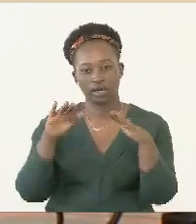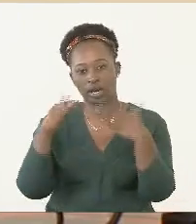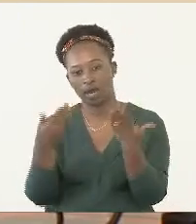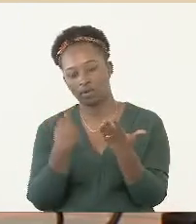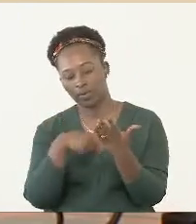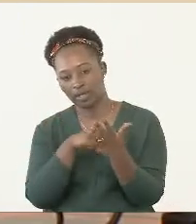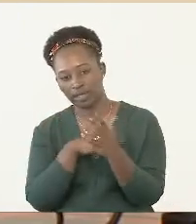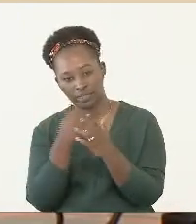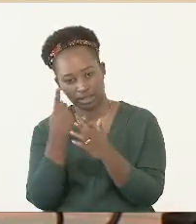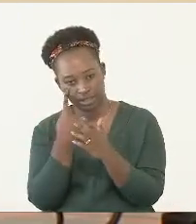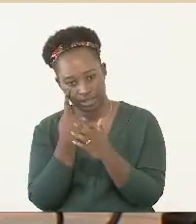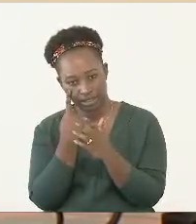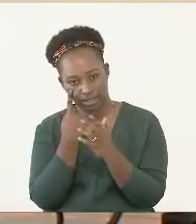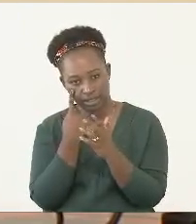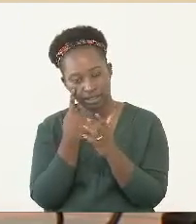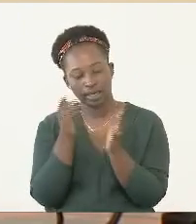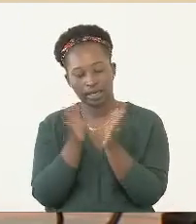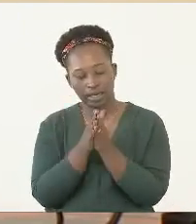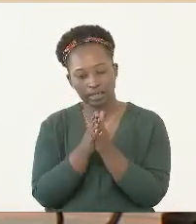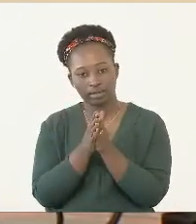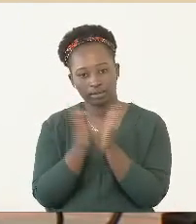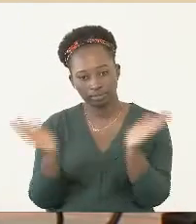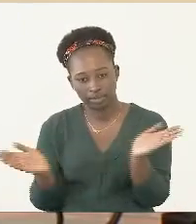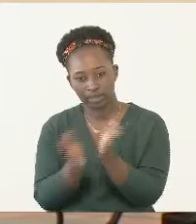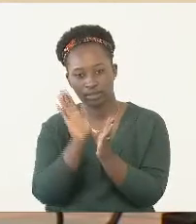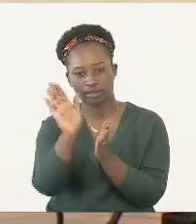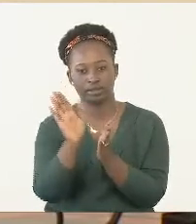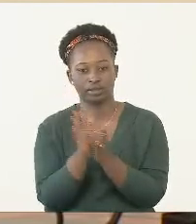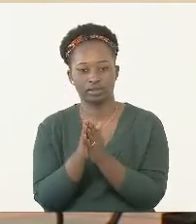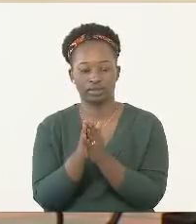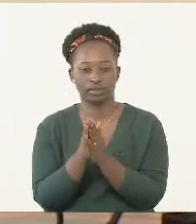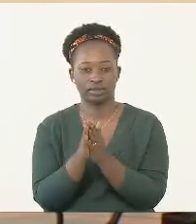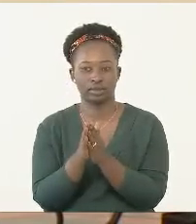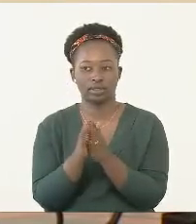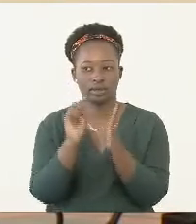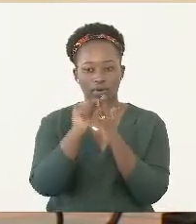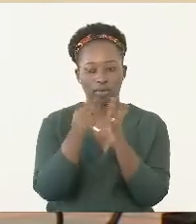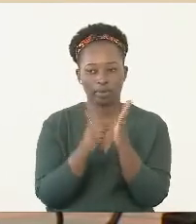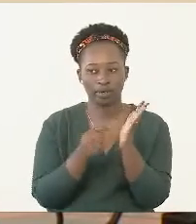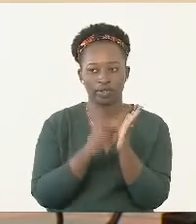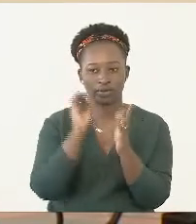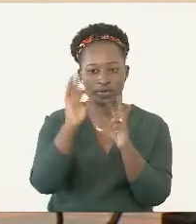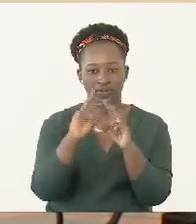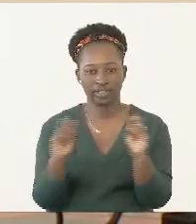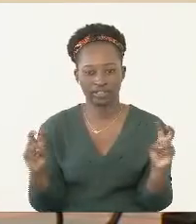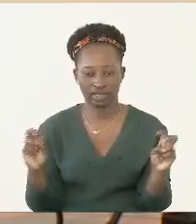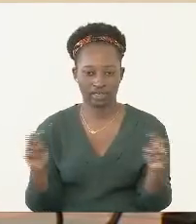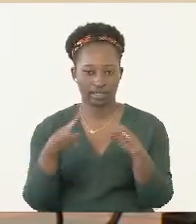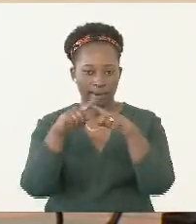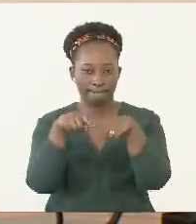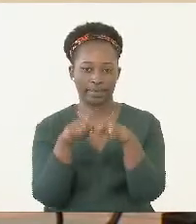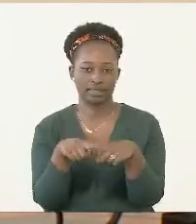write an extensive writing? An extensive component of a